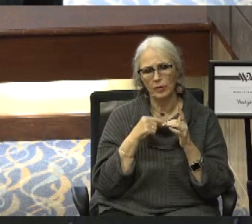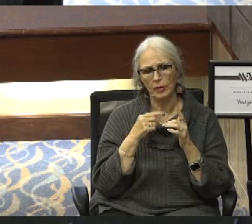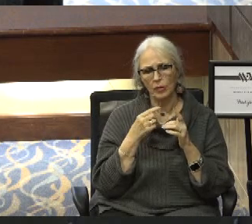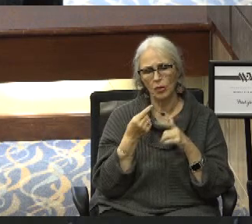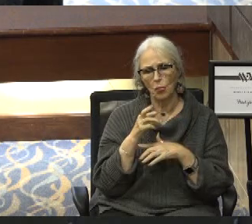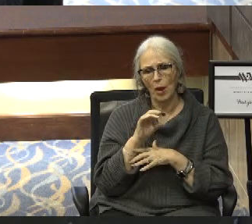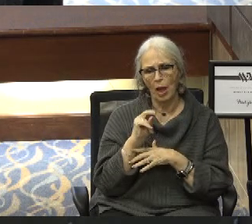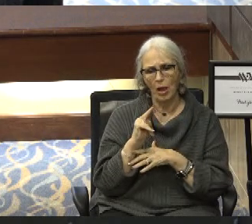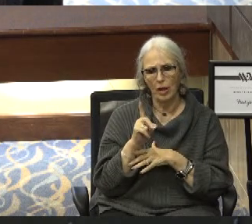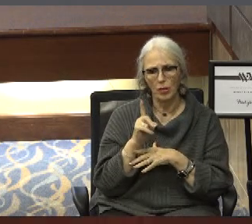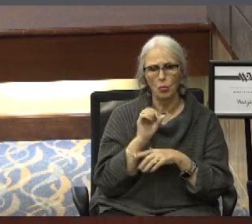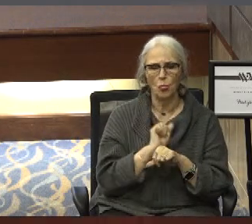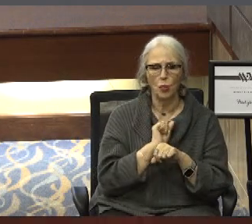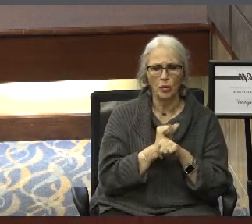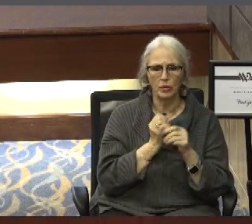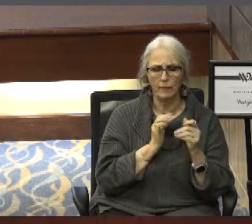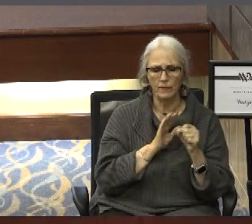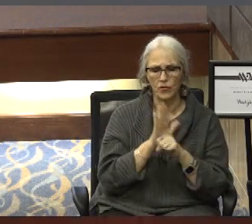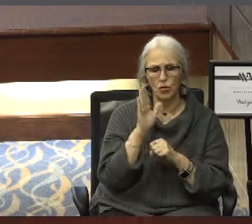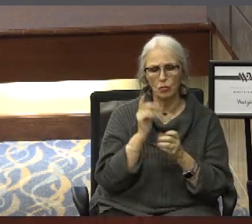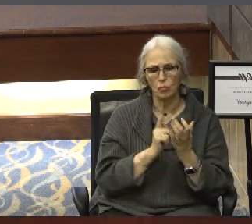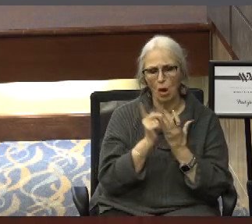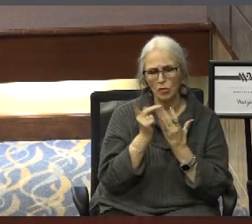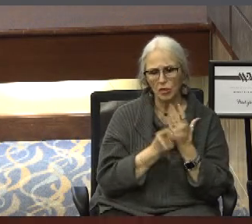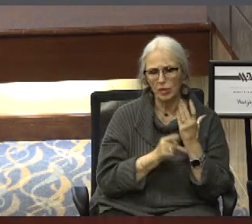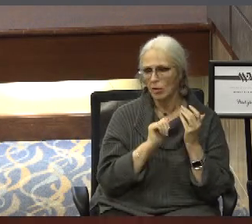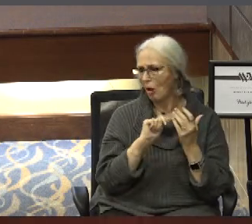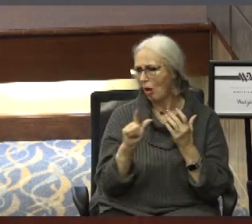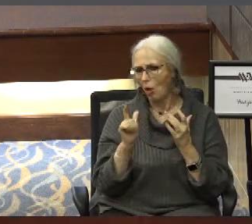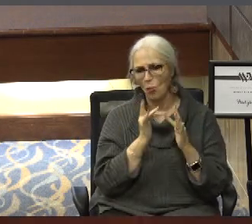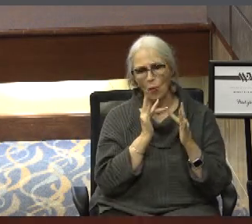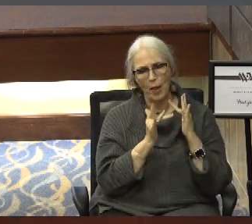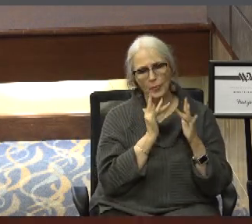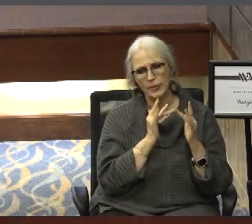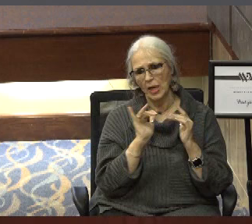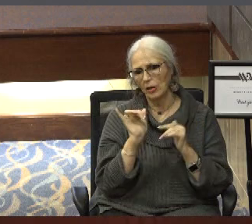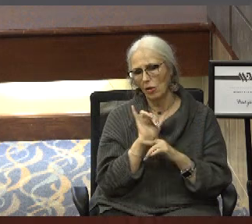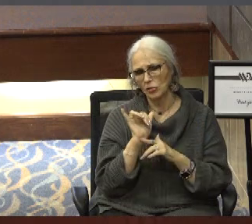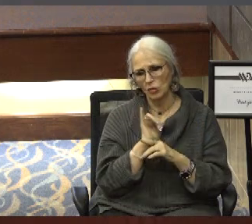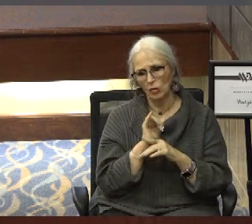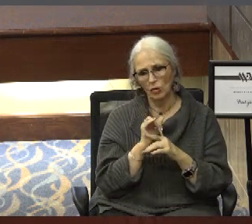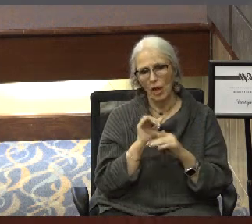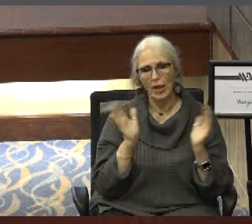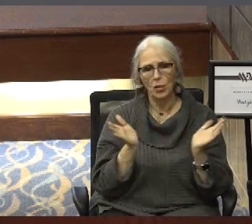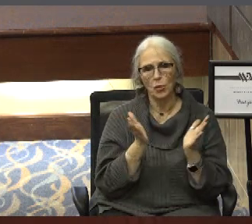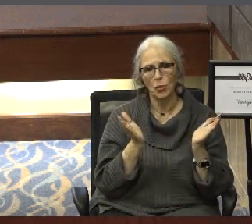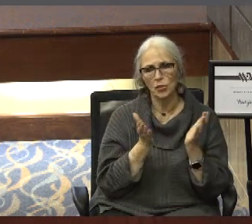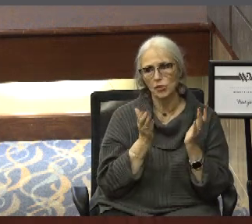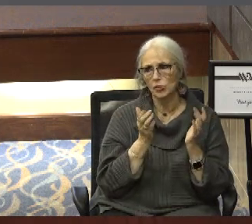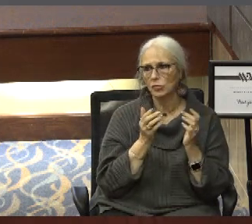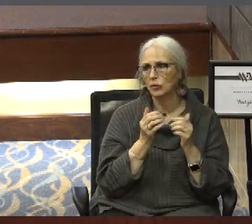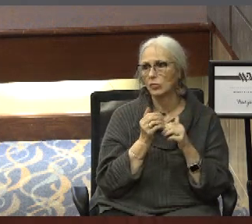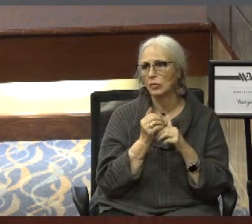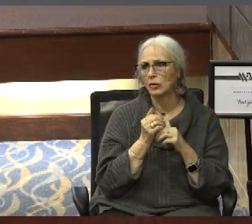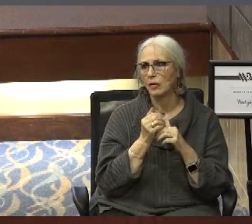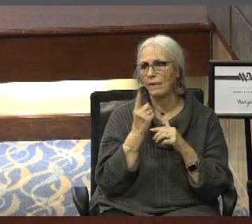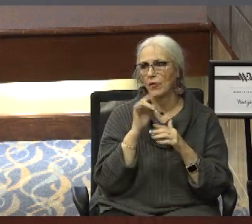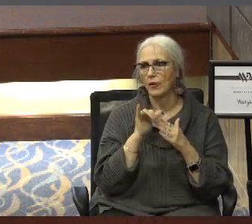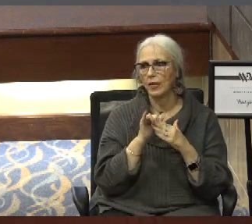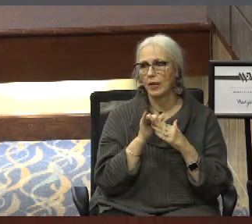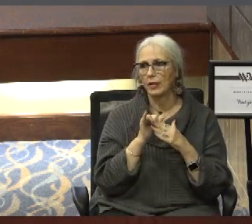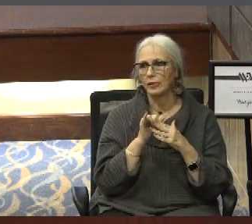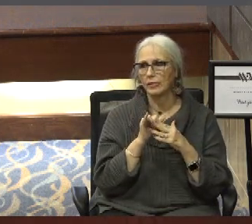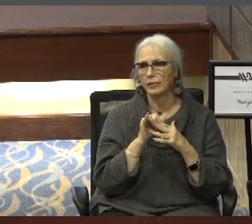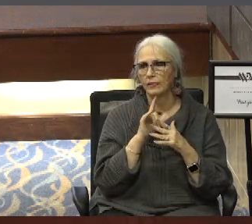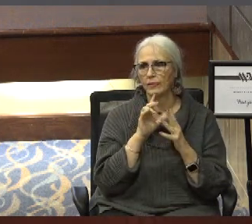of the whole project, so. They'll all be on the website as well, too, Yeah, all those maps. I encourage all of us to read back through that, because that's very